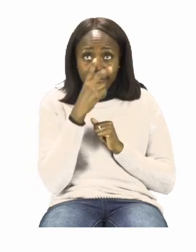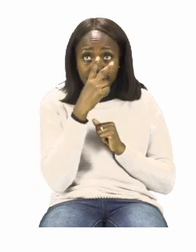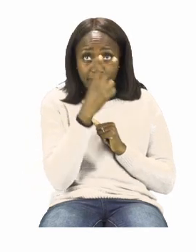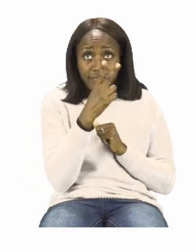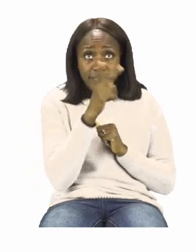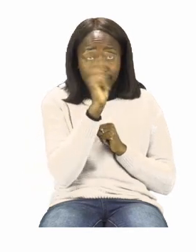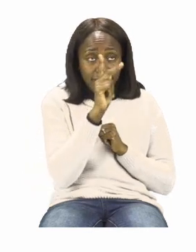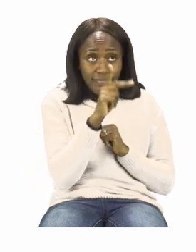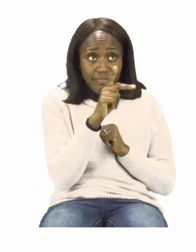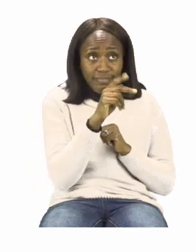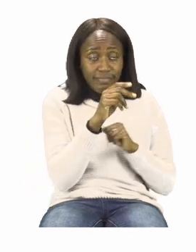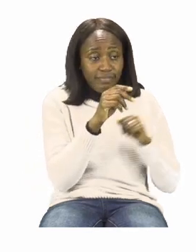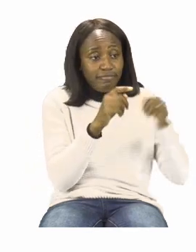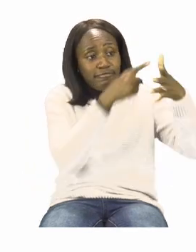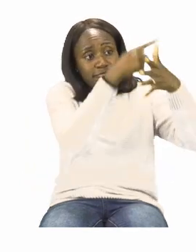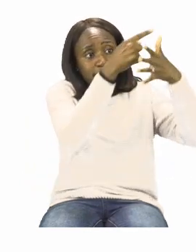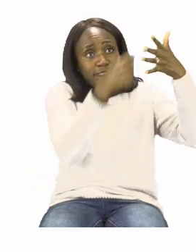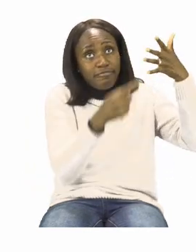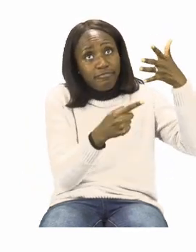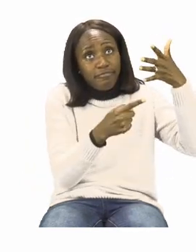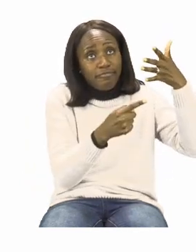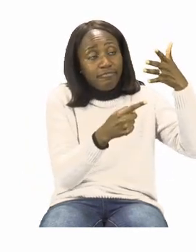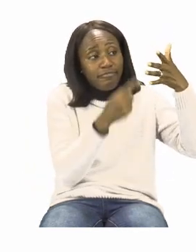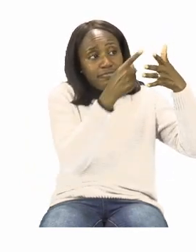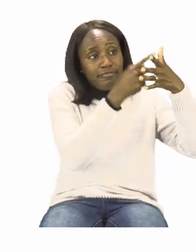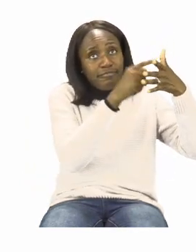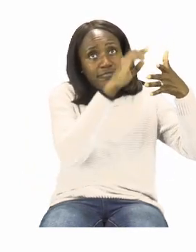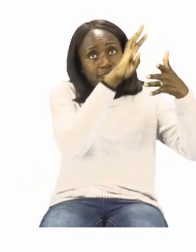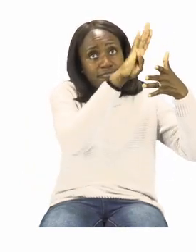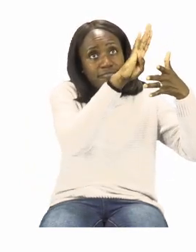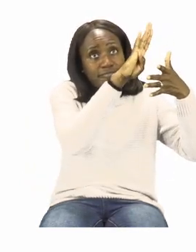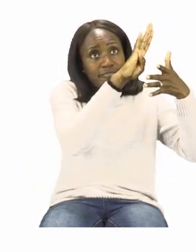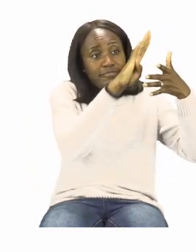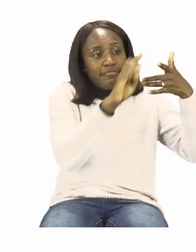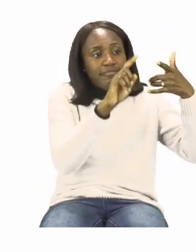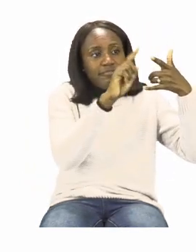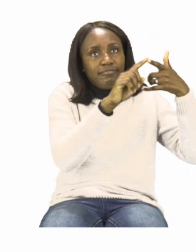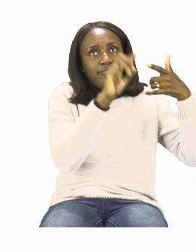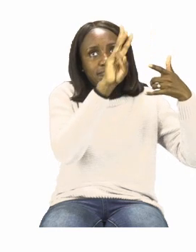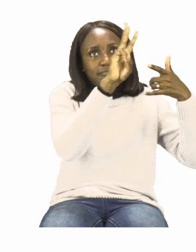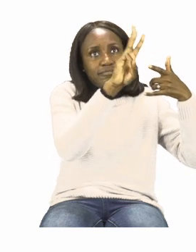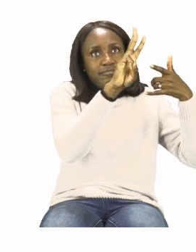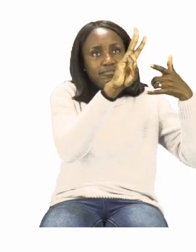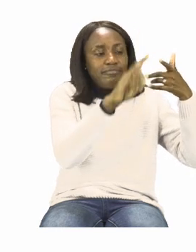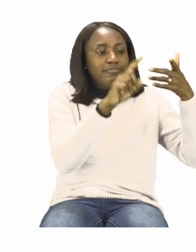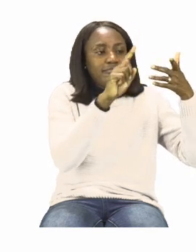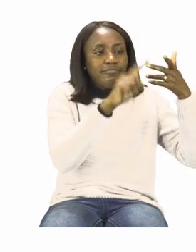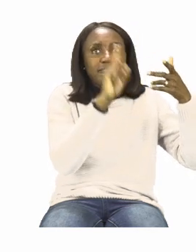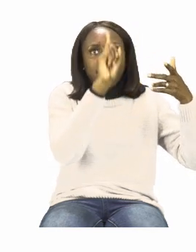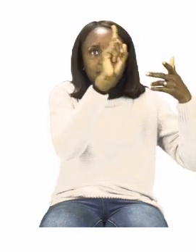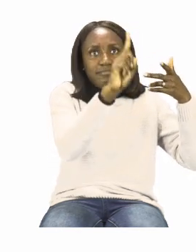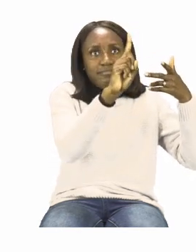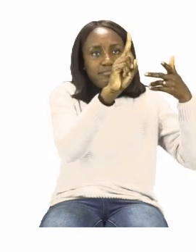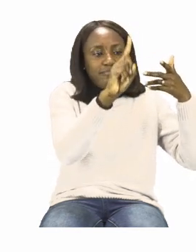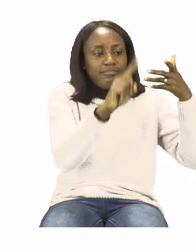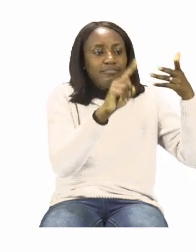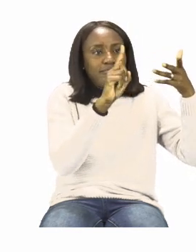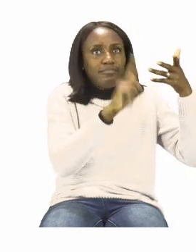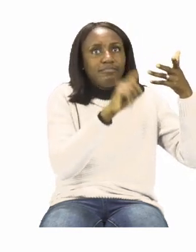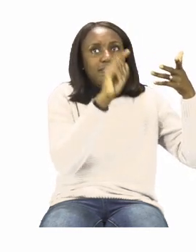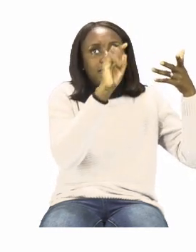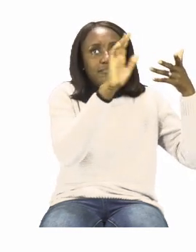one more time. Number 4, number 3, number